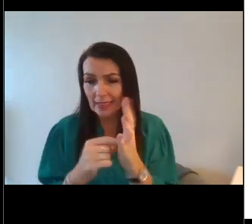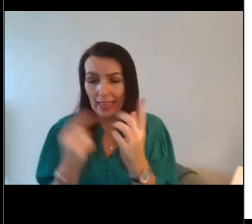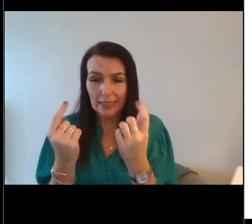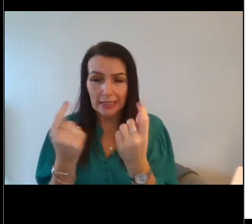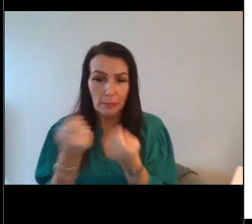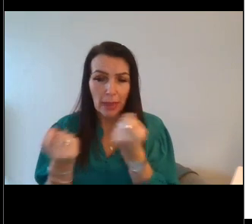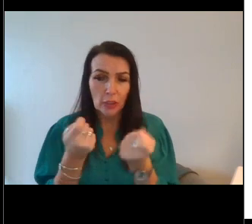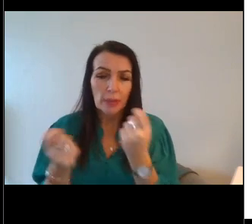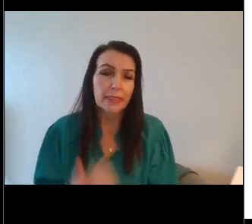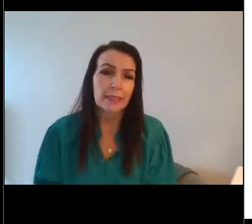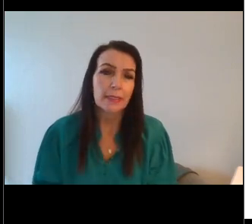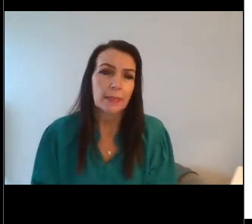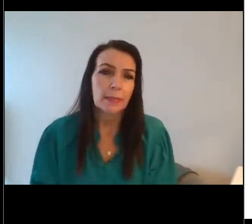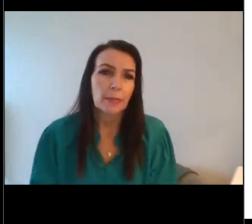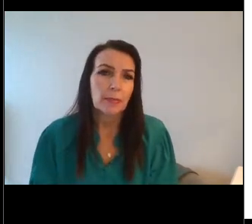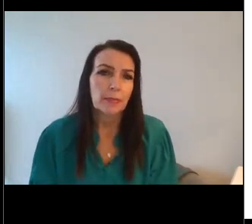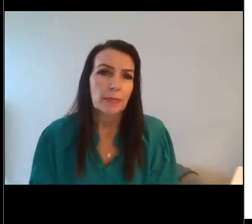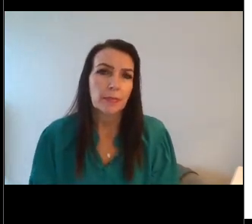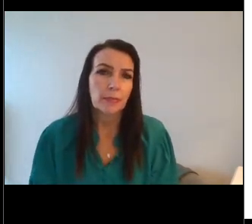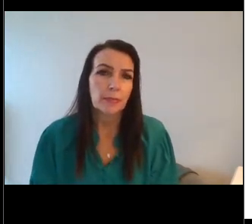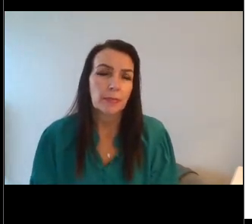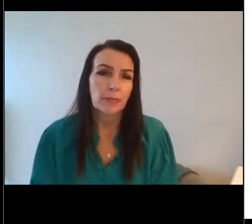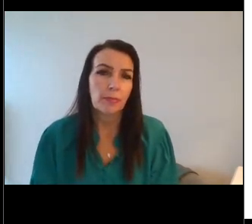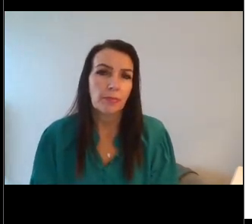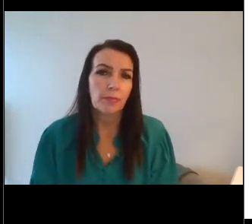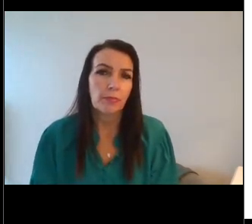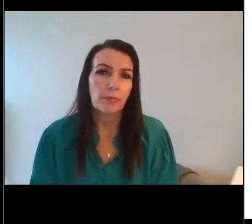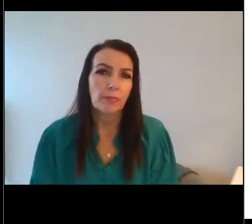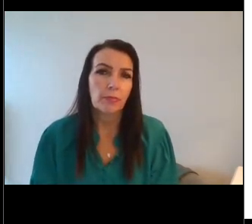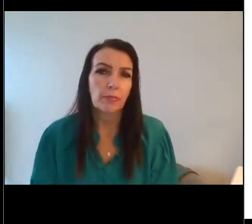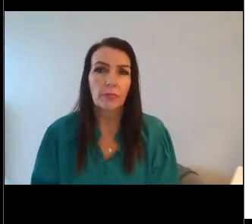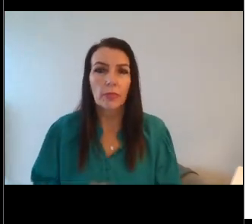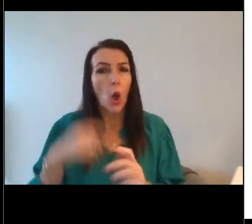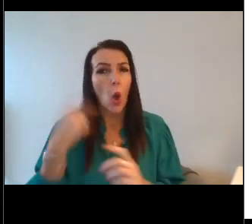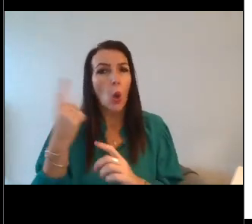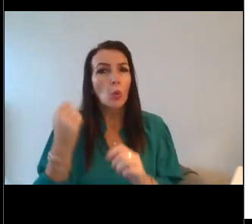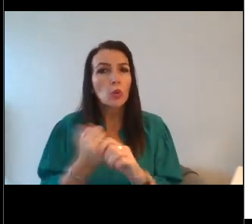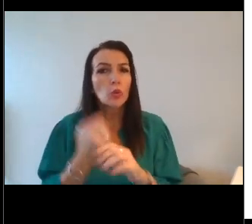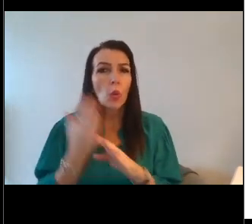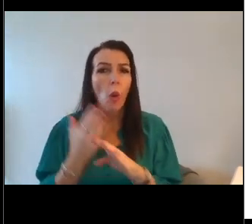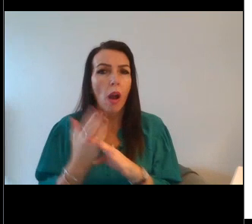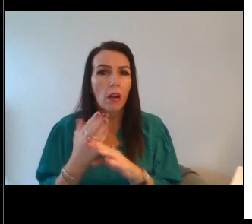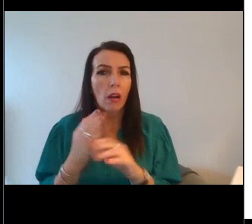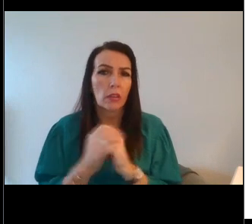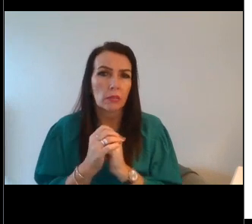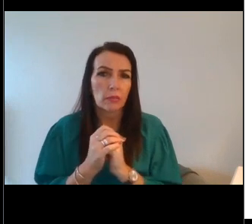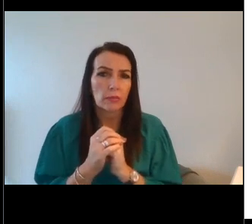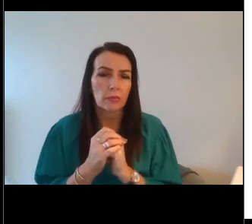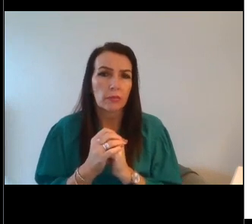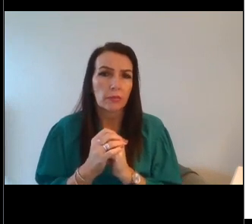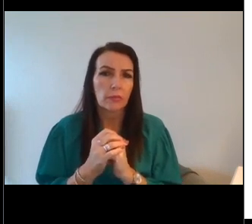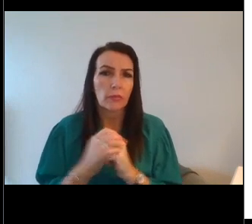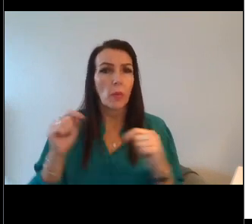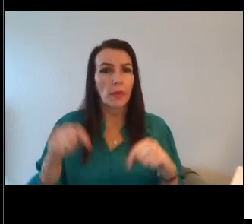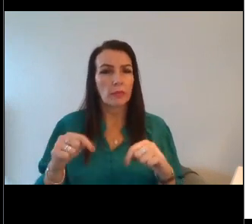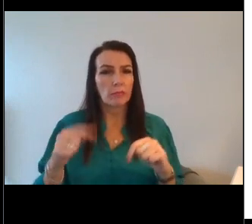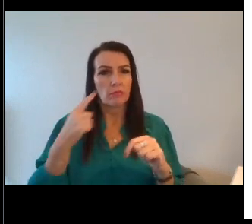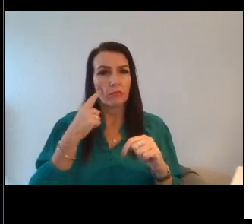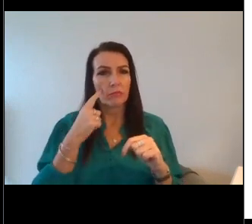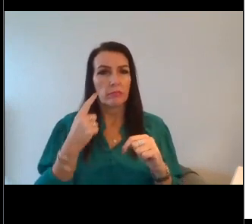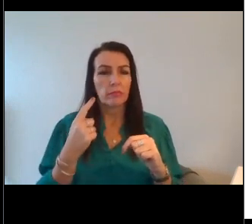Thinking about who will do the work, this is where you get into actually, do we get into